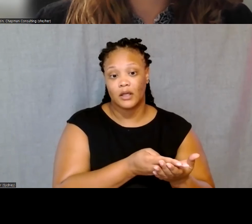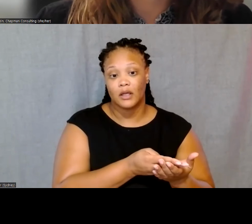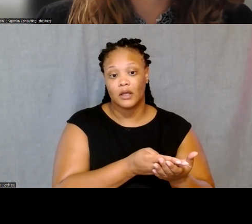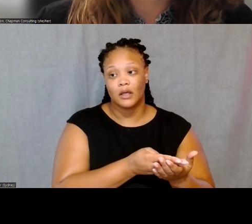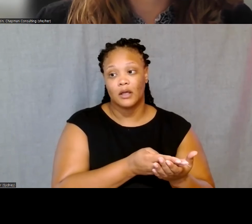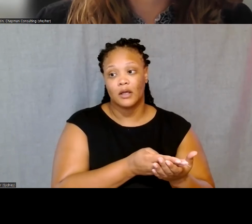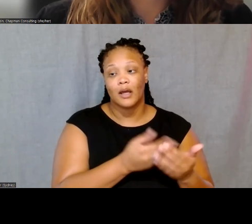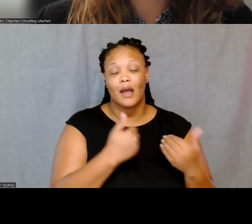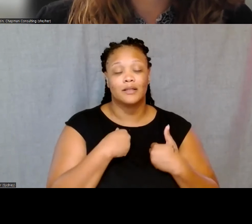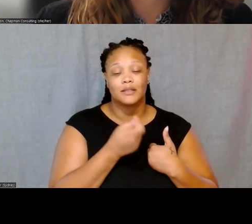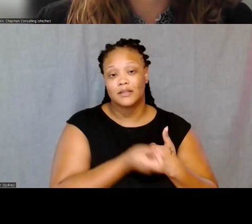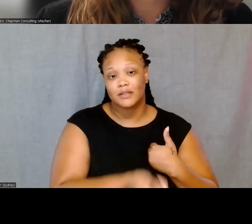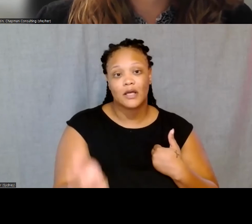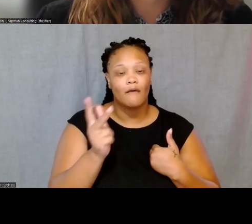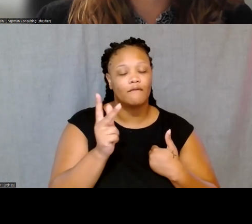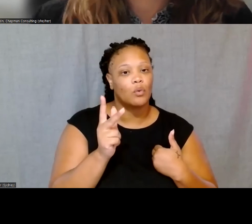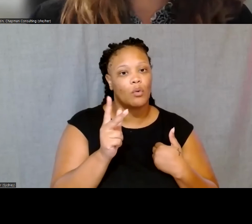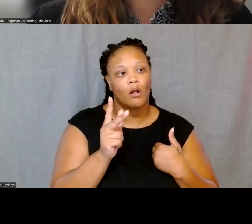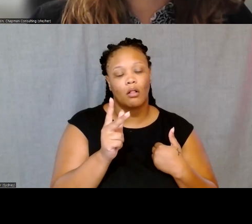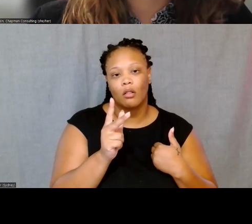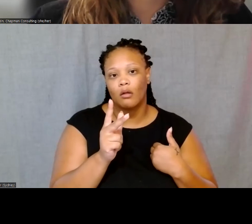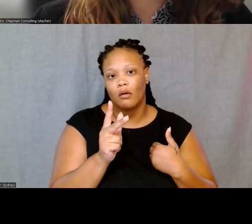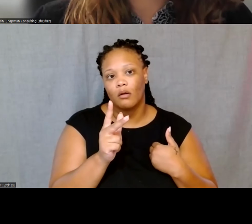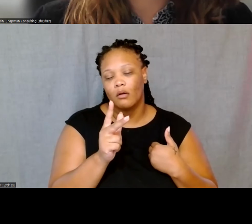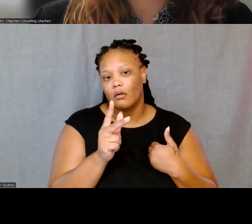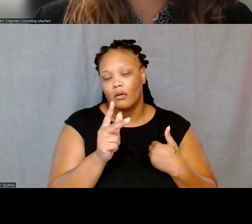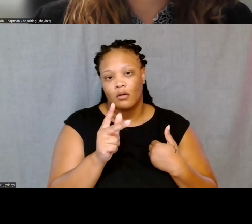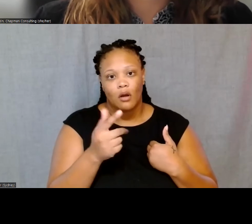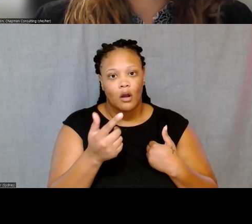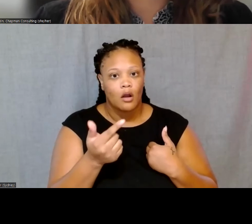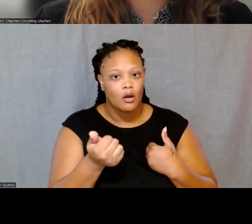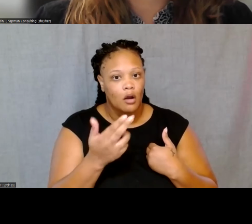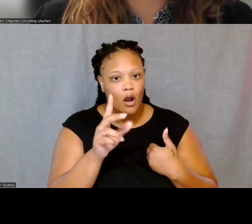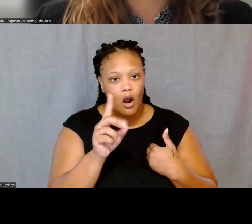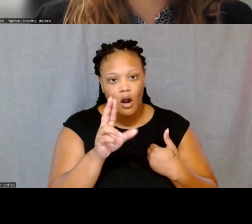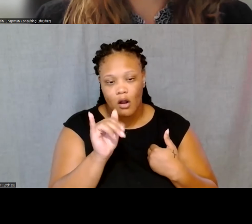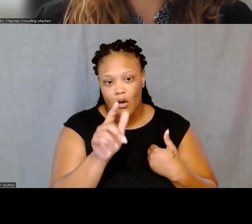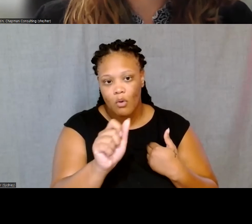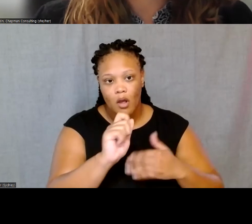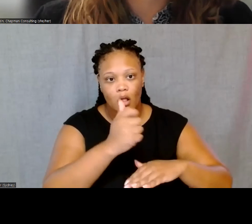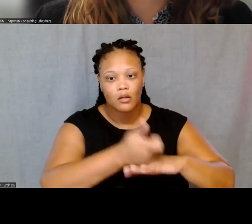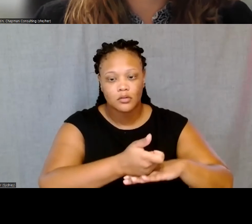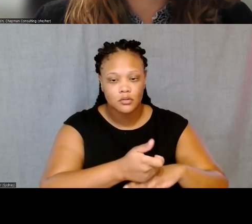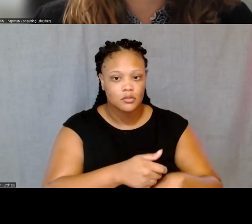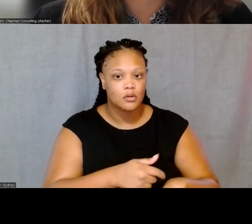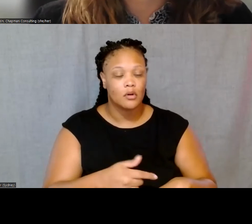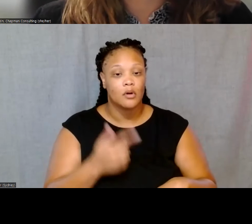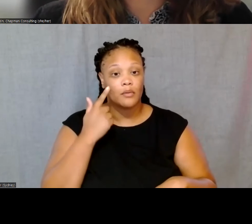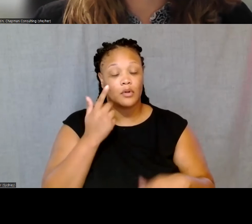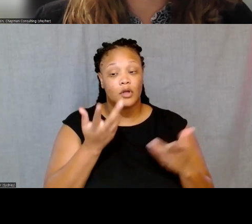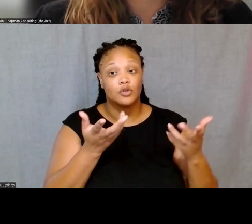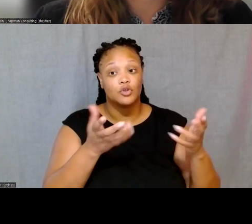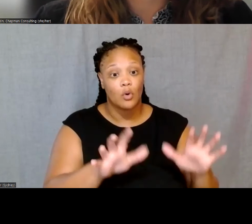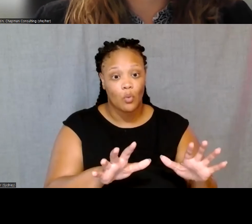several key parameters or guardrails. And specifically, it's not intended to duplicate or supplant